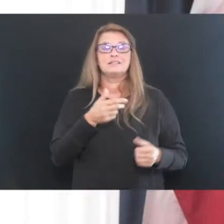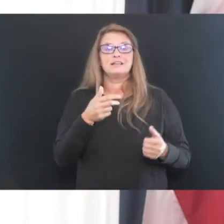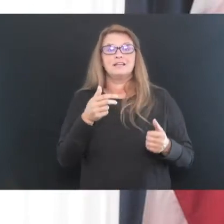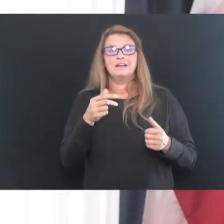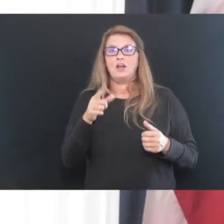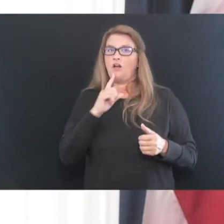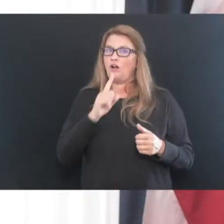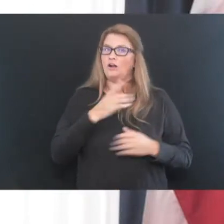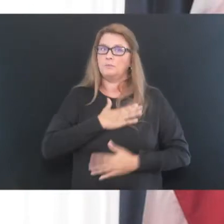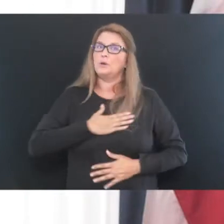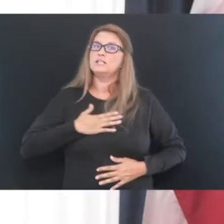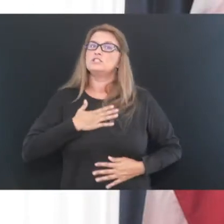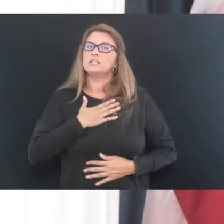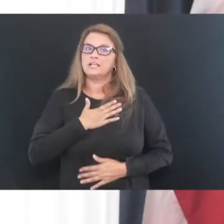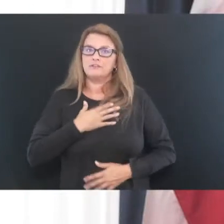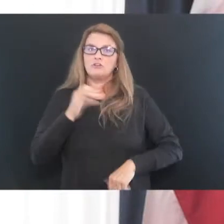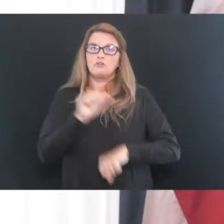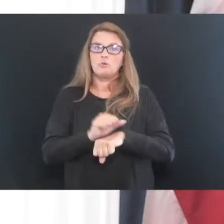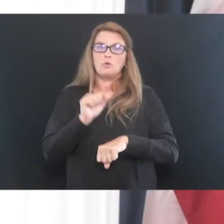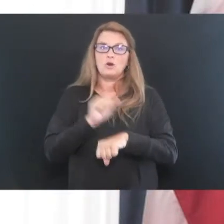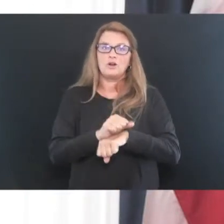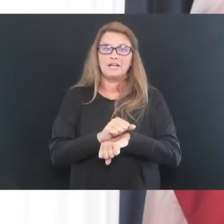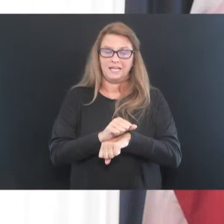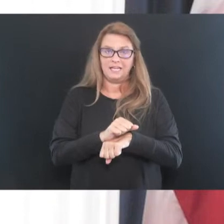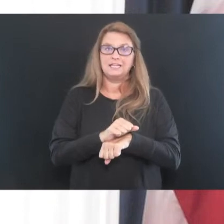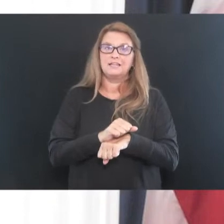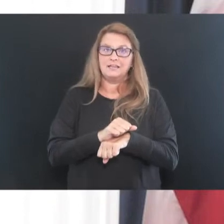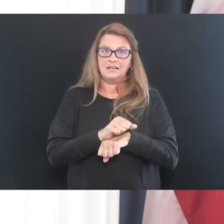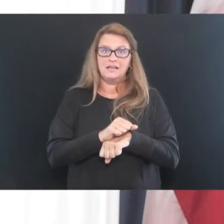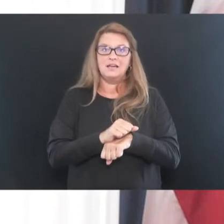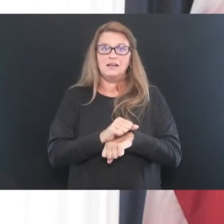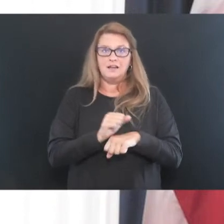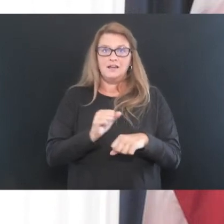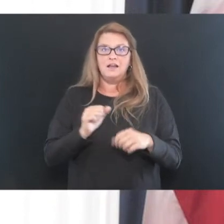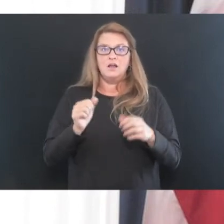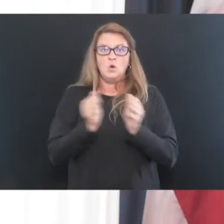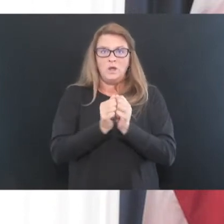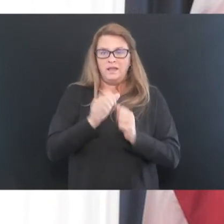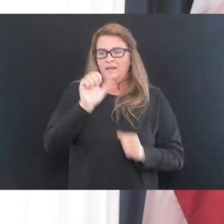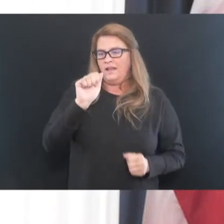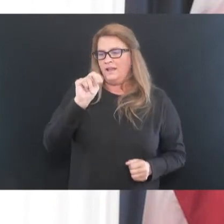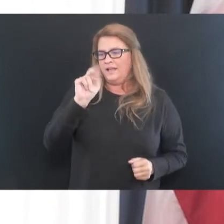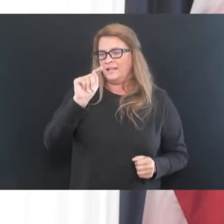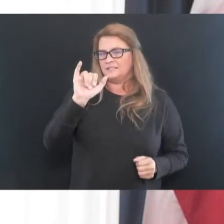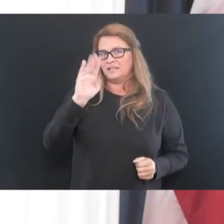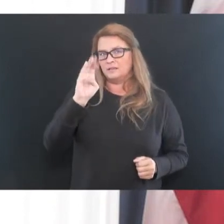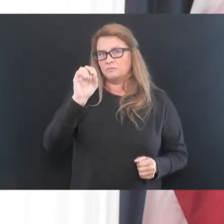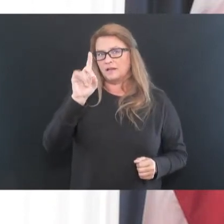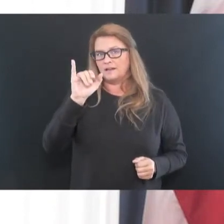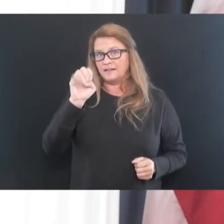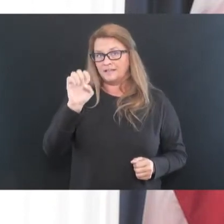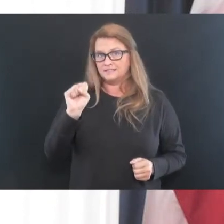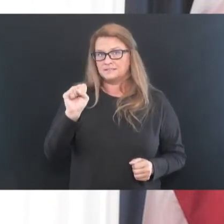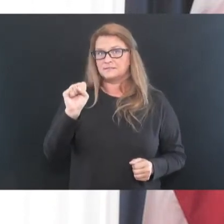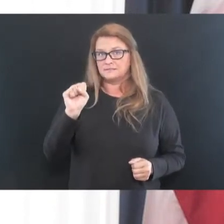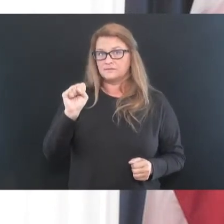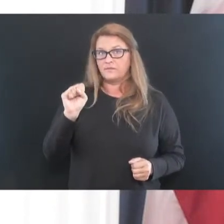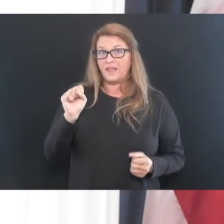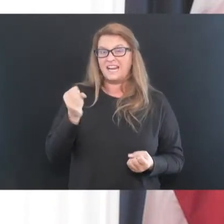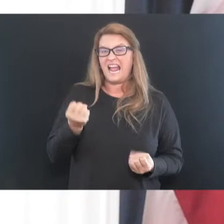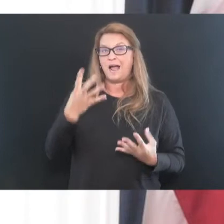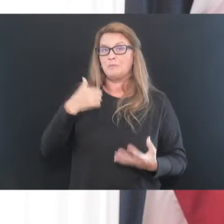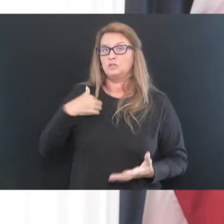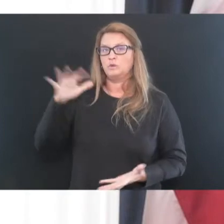very appreciative and working to cross-level the amount of antibodies that we currently get in the state, which is